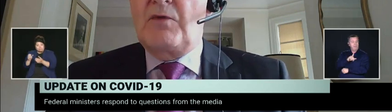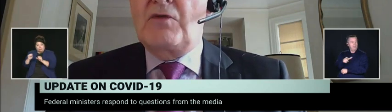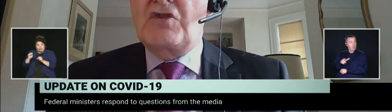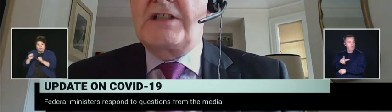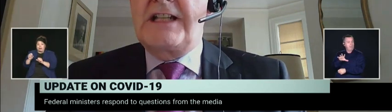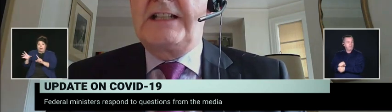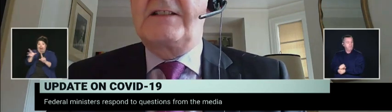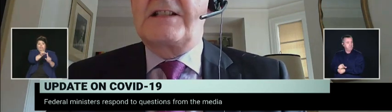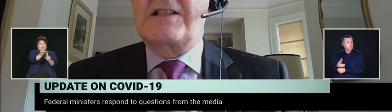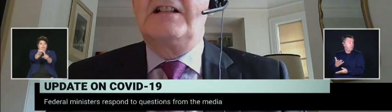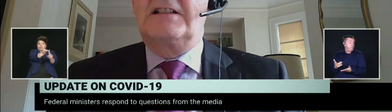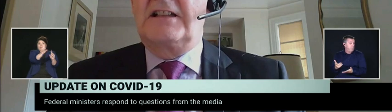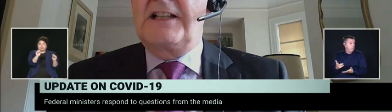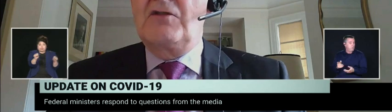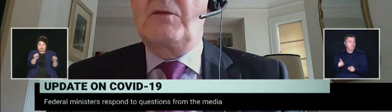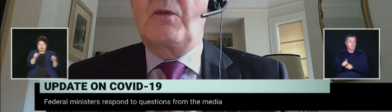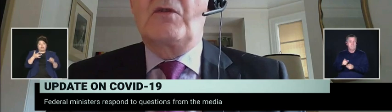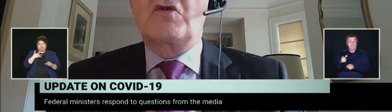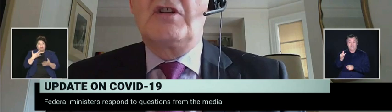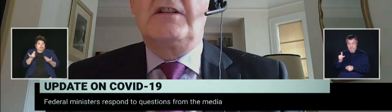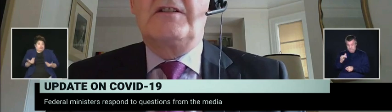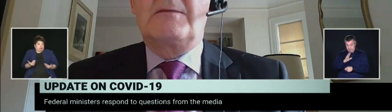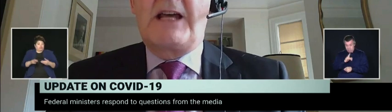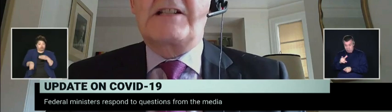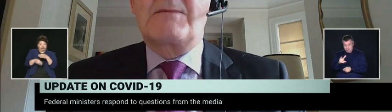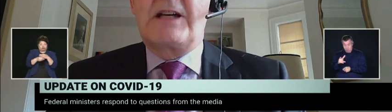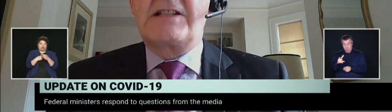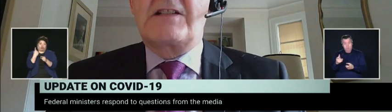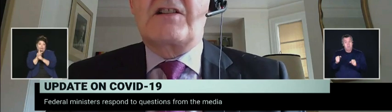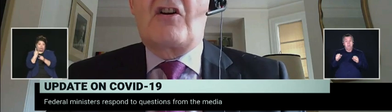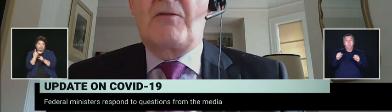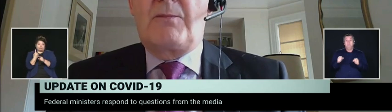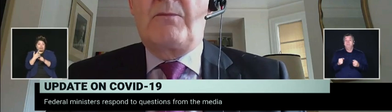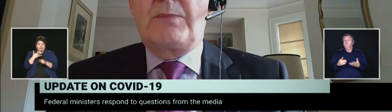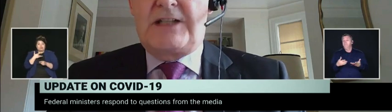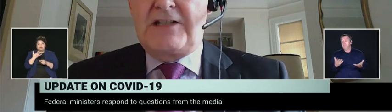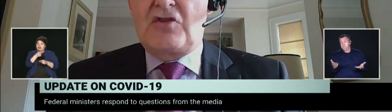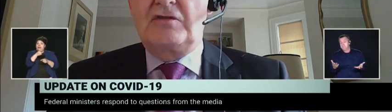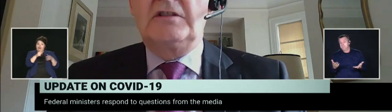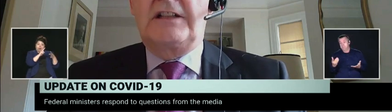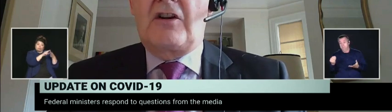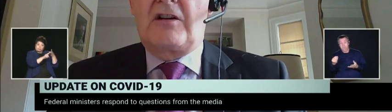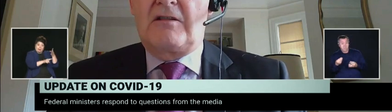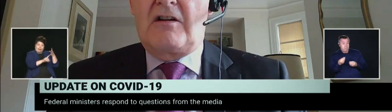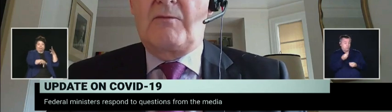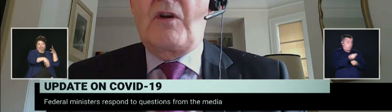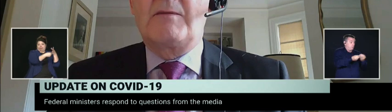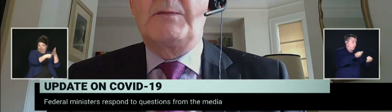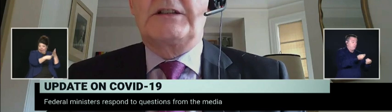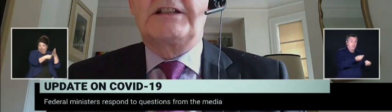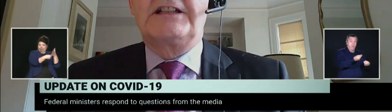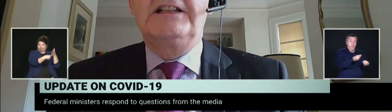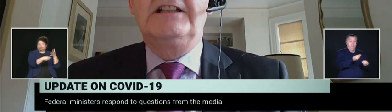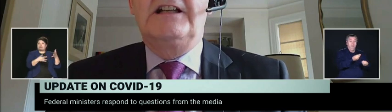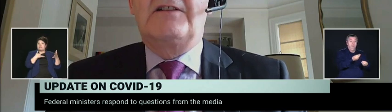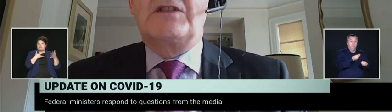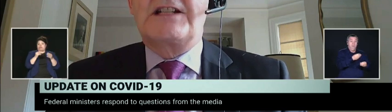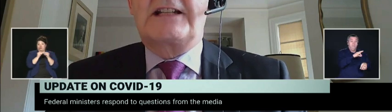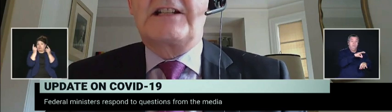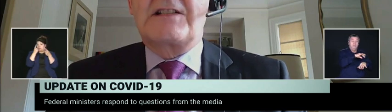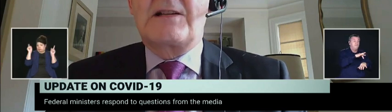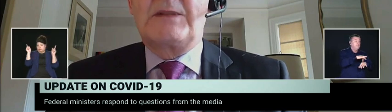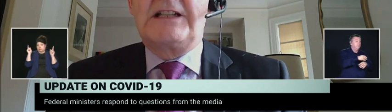the right approach to take, this layered approach that maximizes our potential and our probability